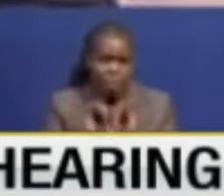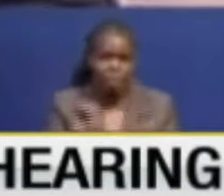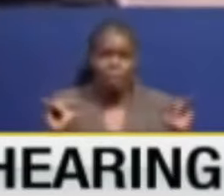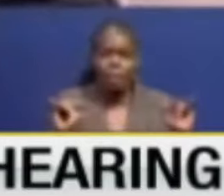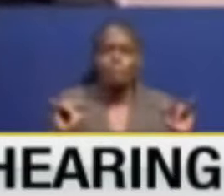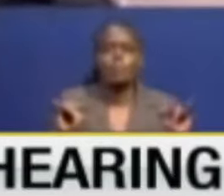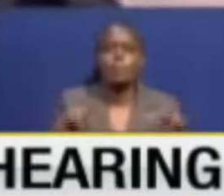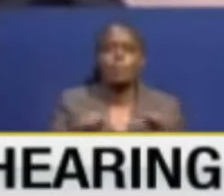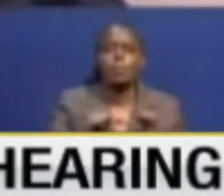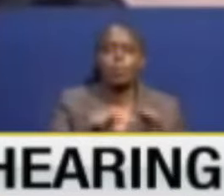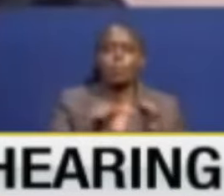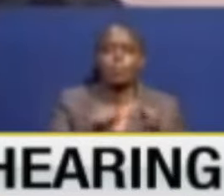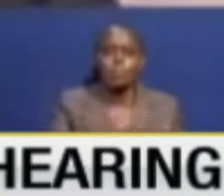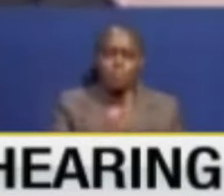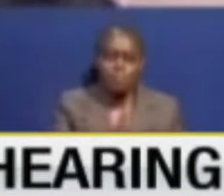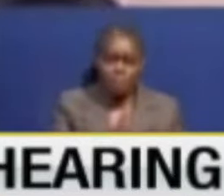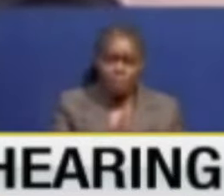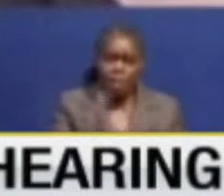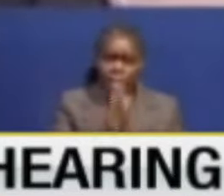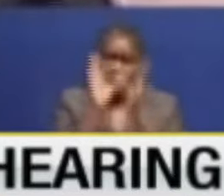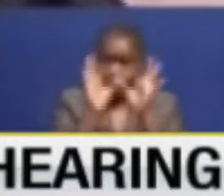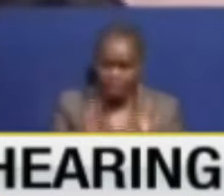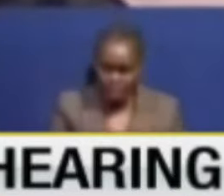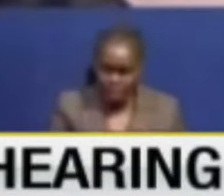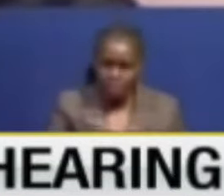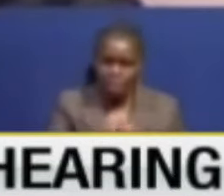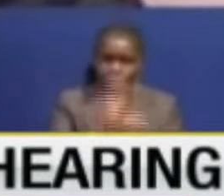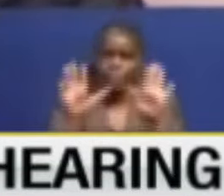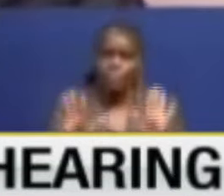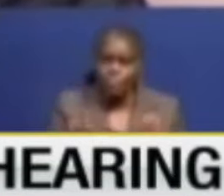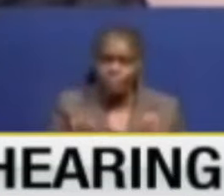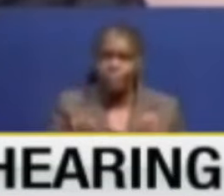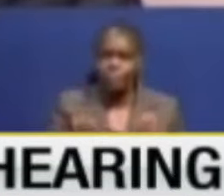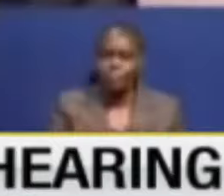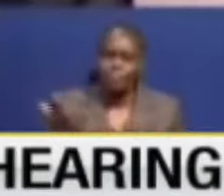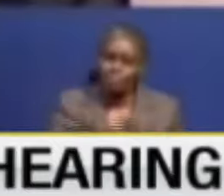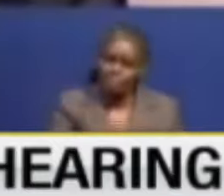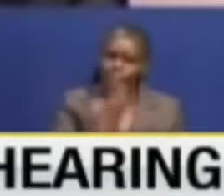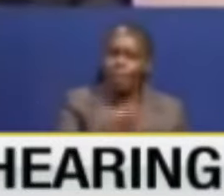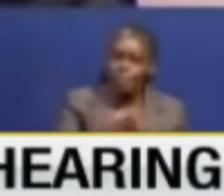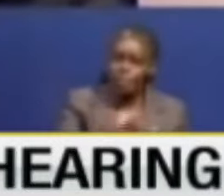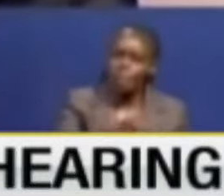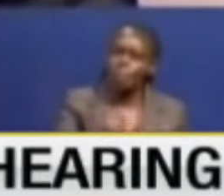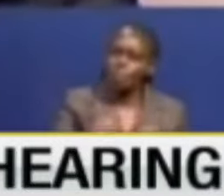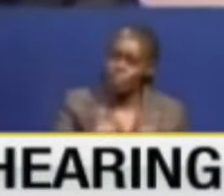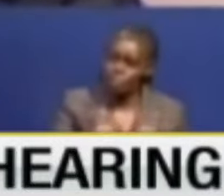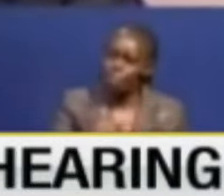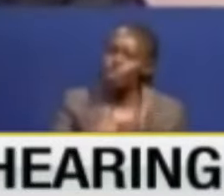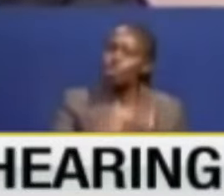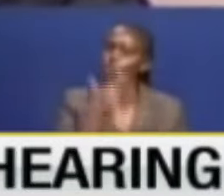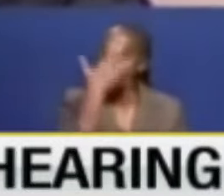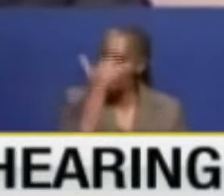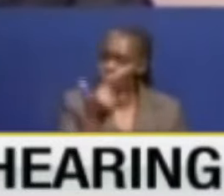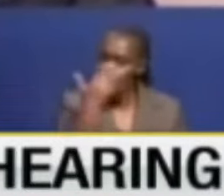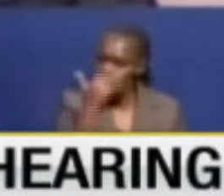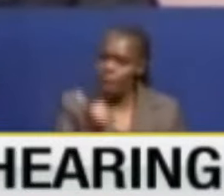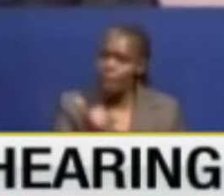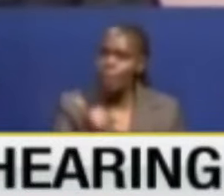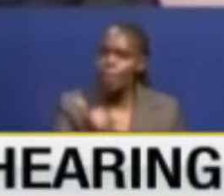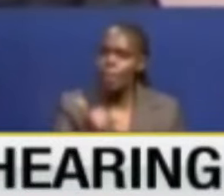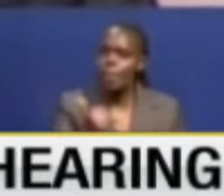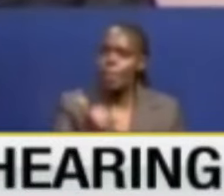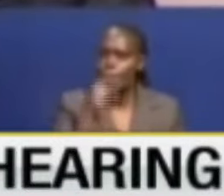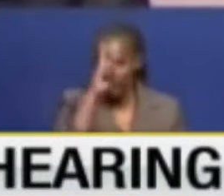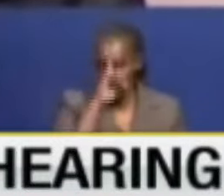that is consistent with integrity and accountability and transparency? We'll bring you that evidence. We'll show you why this